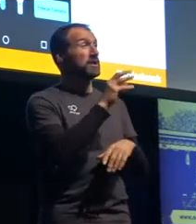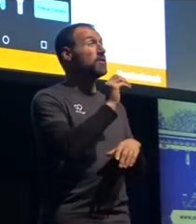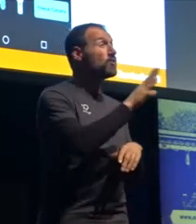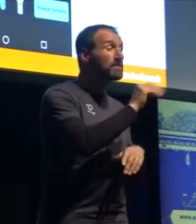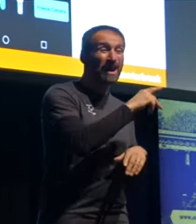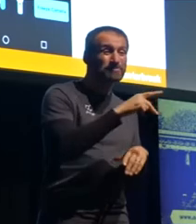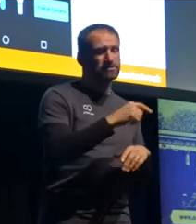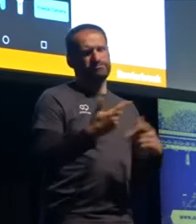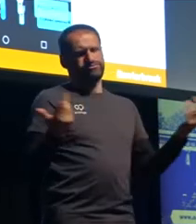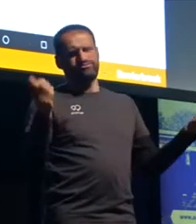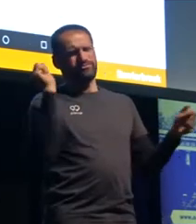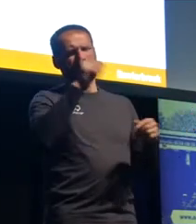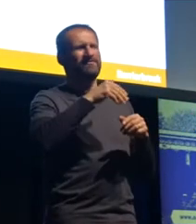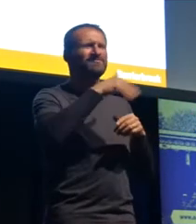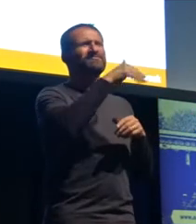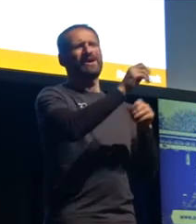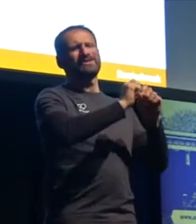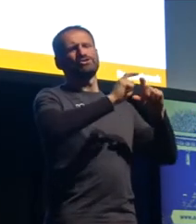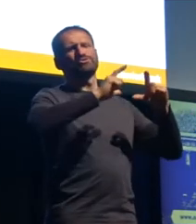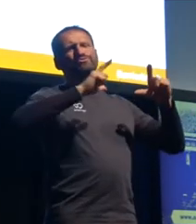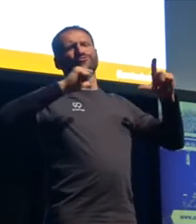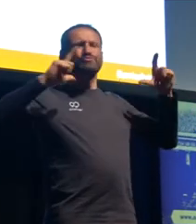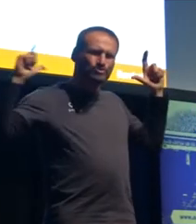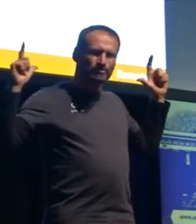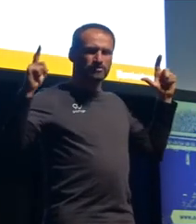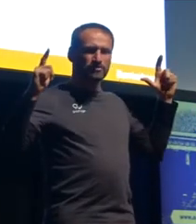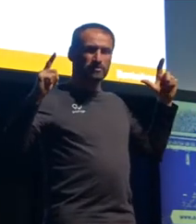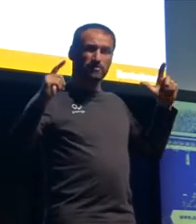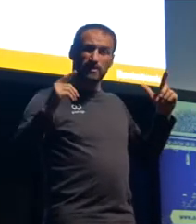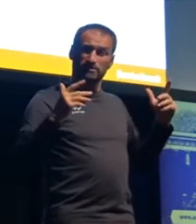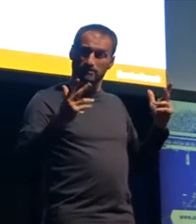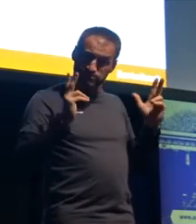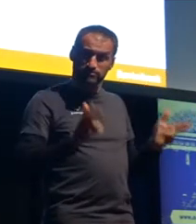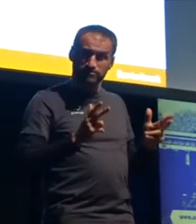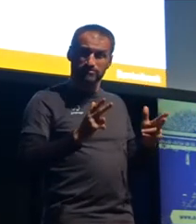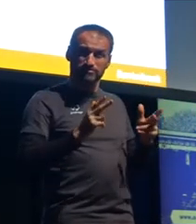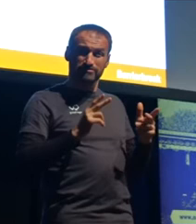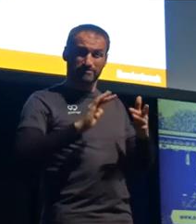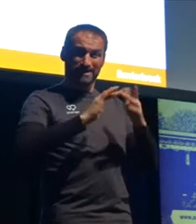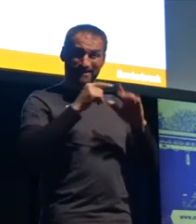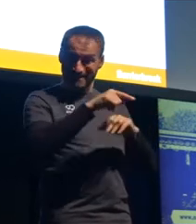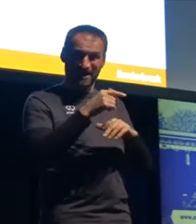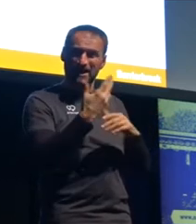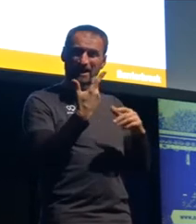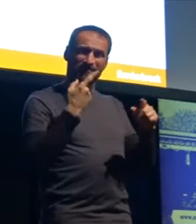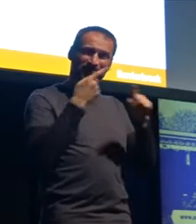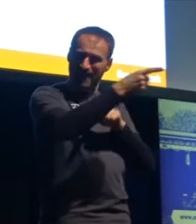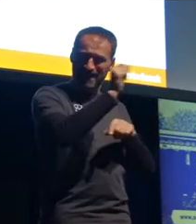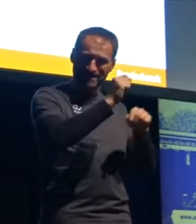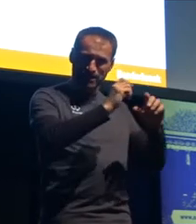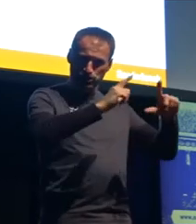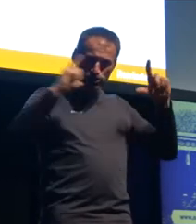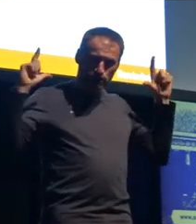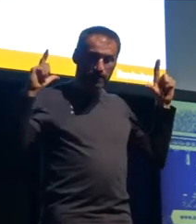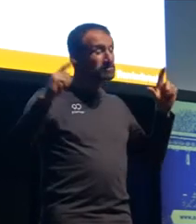zoom as well. So how can you actually zoom using the web? Previously, it wasn't really possible to do